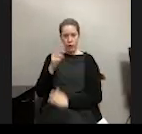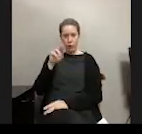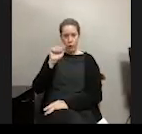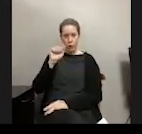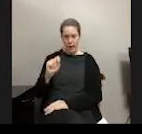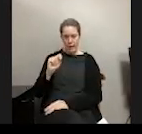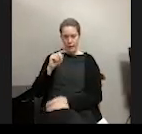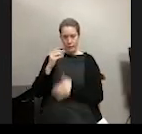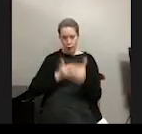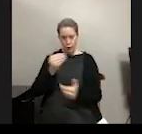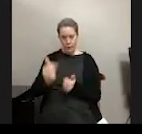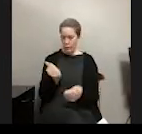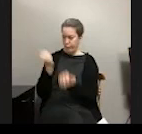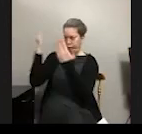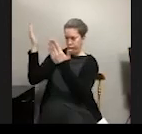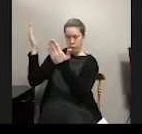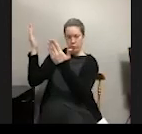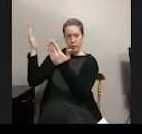all the applications come through,